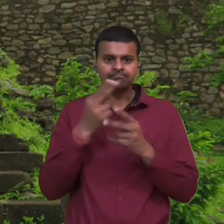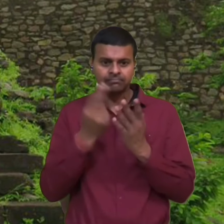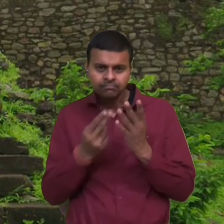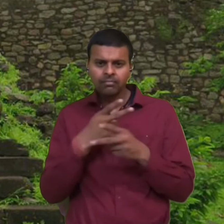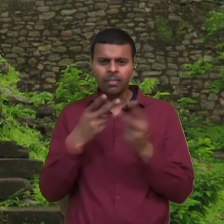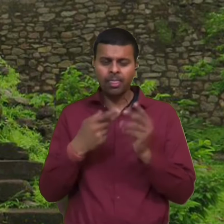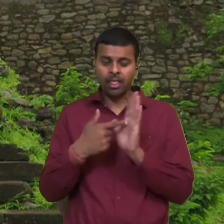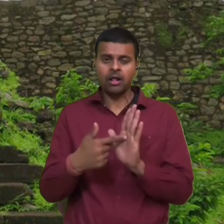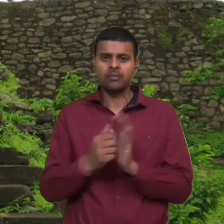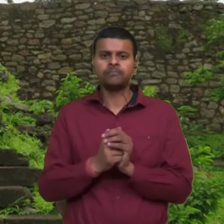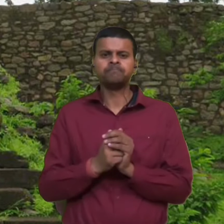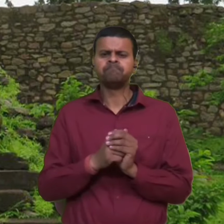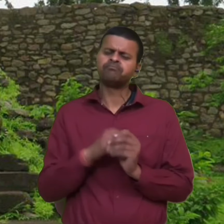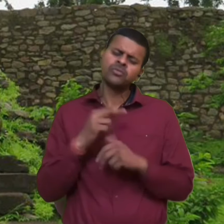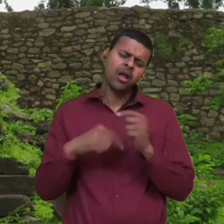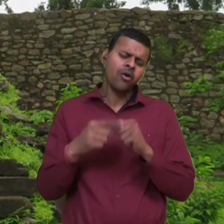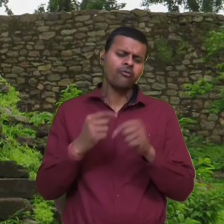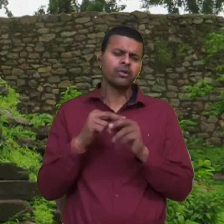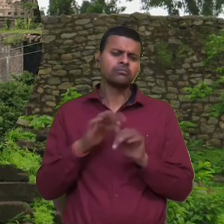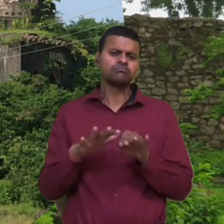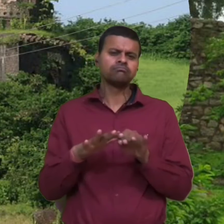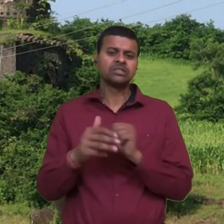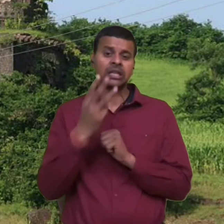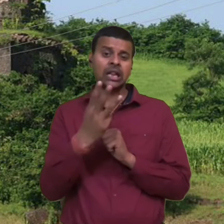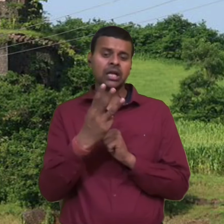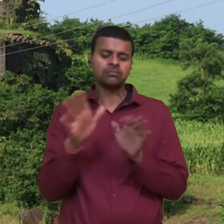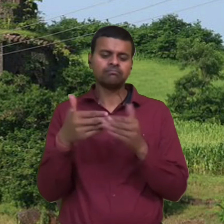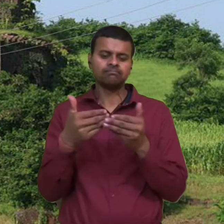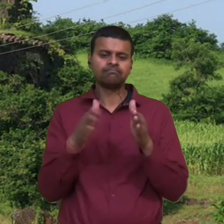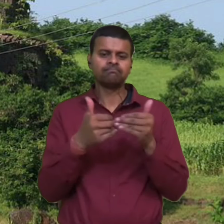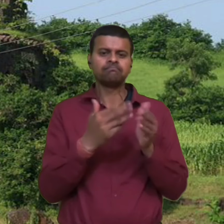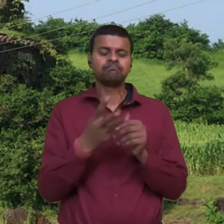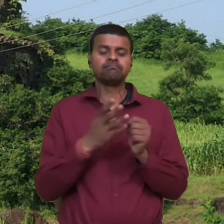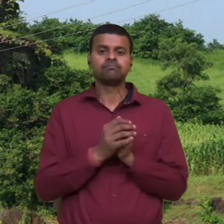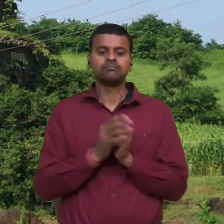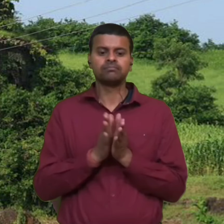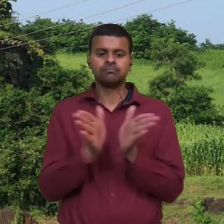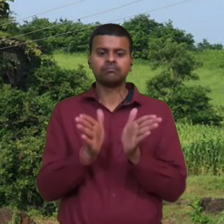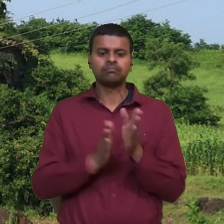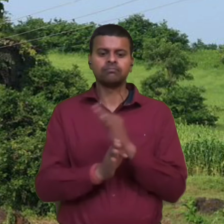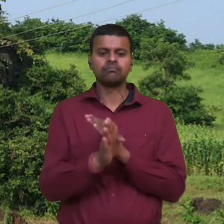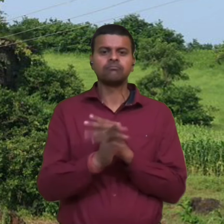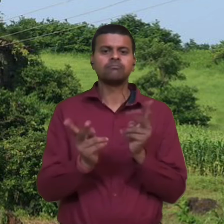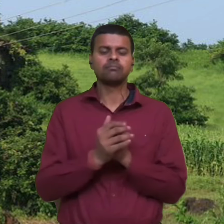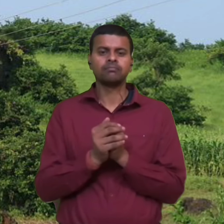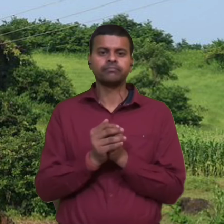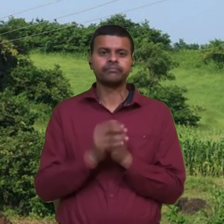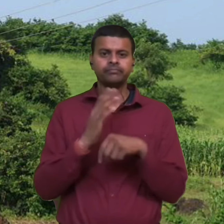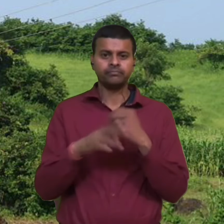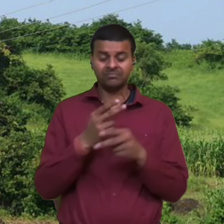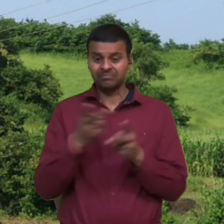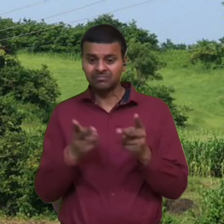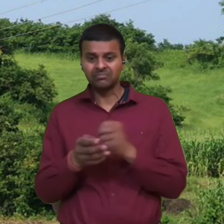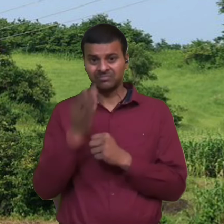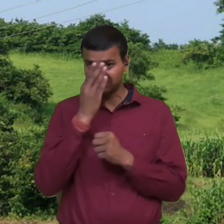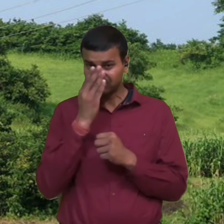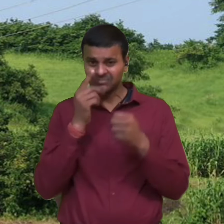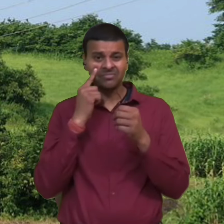is actually the tomb of a high ranking person. The square structure has three arched entrances on each